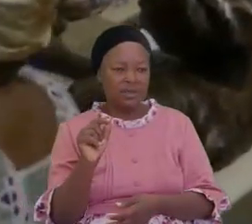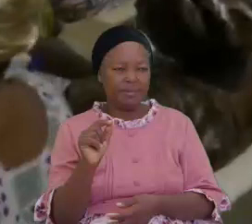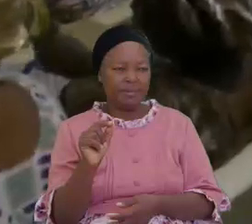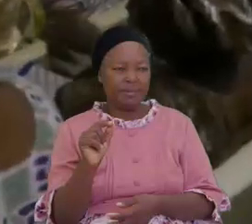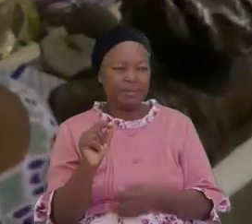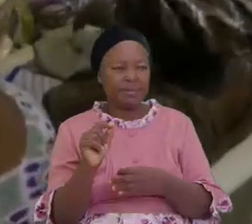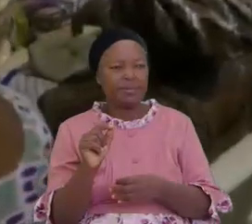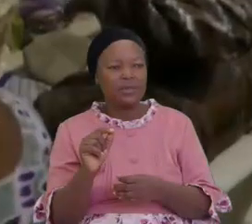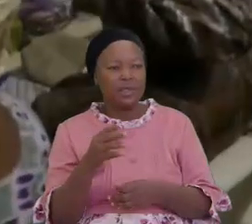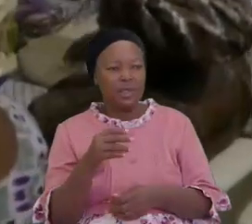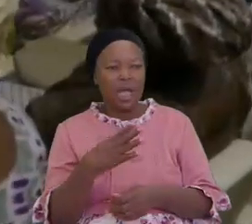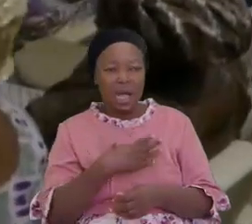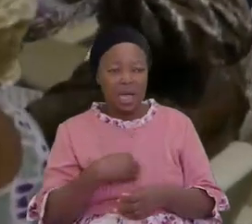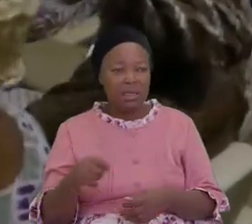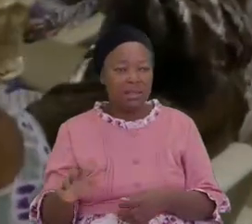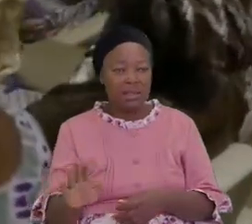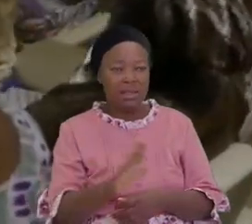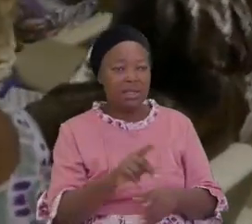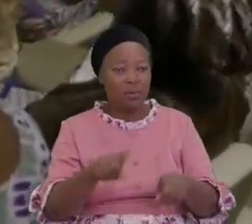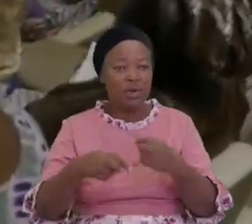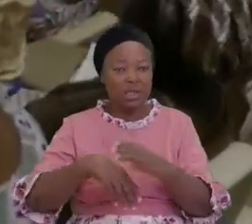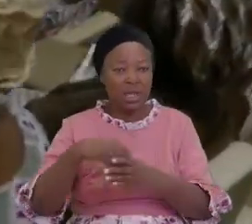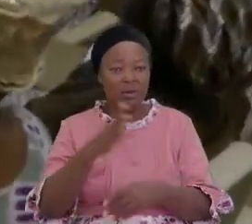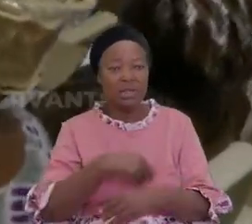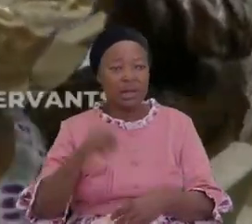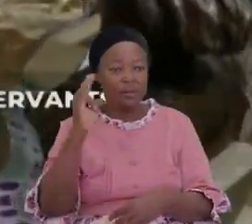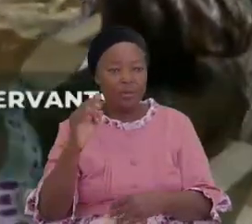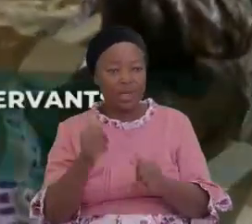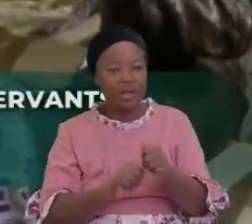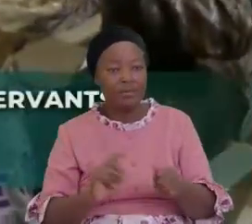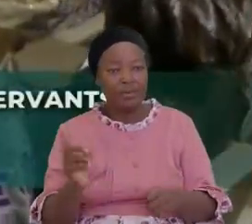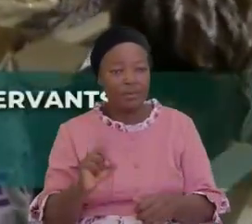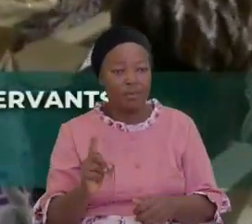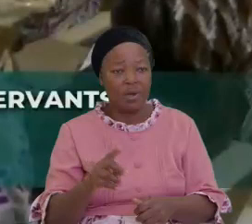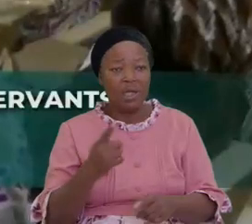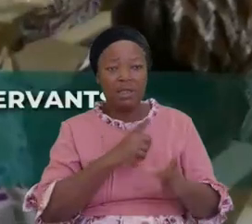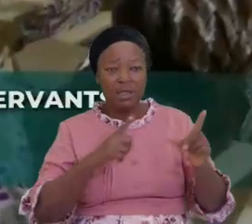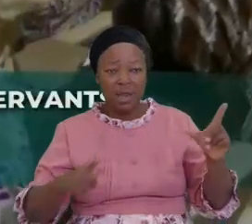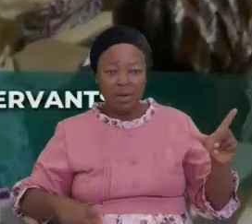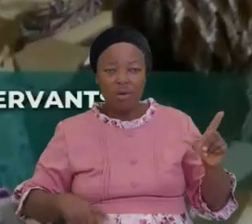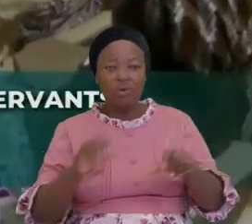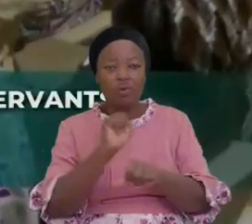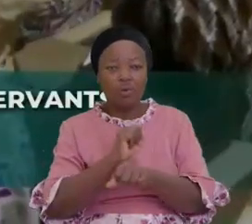It says, and they went forth and preached everywhere, the Lord